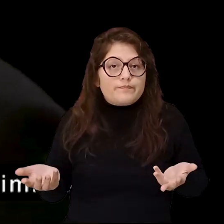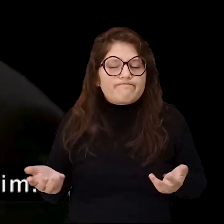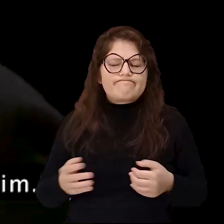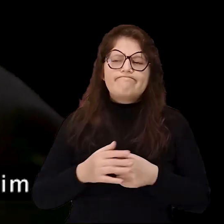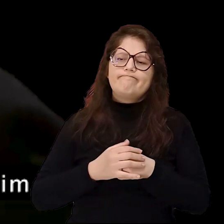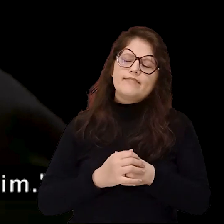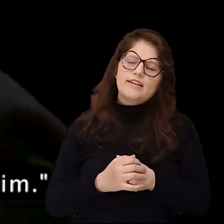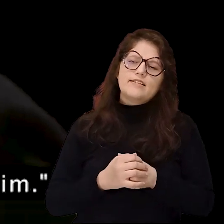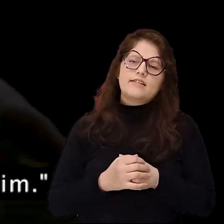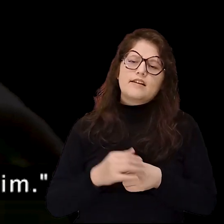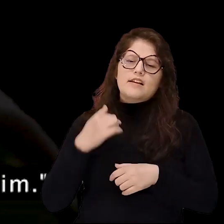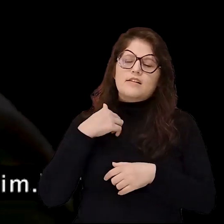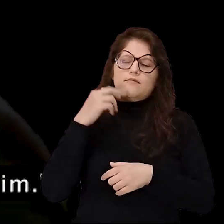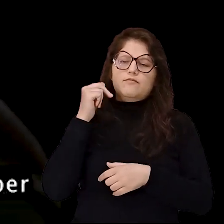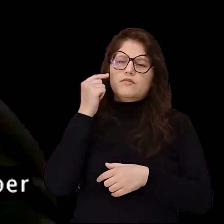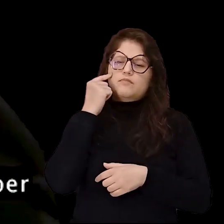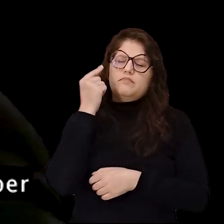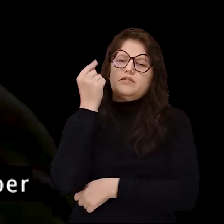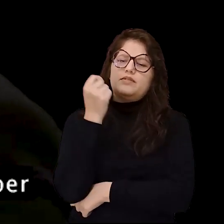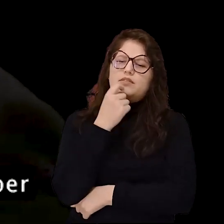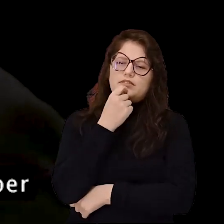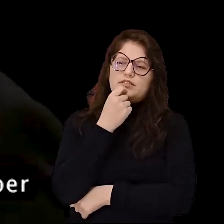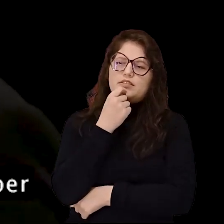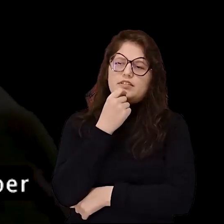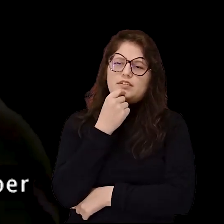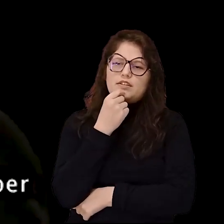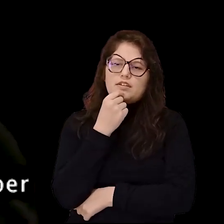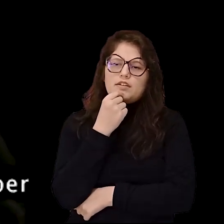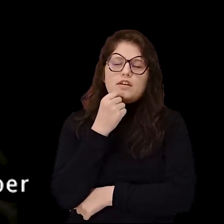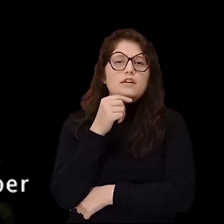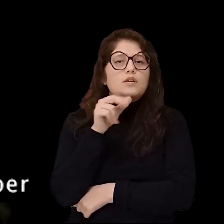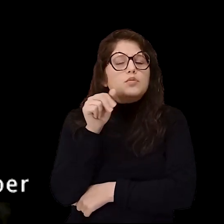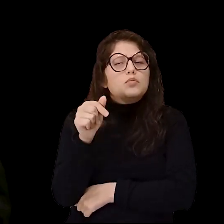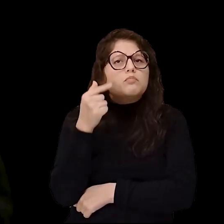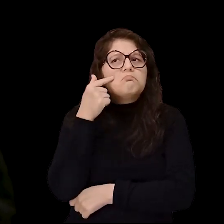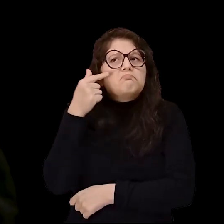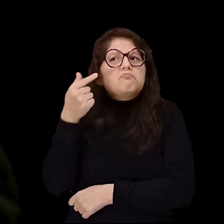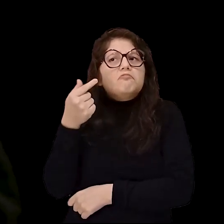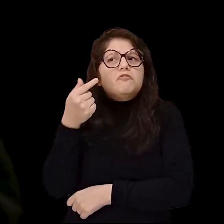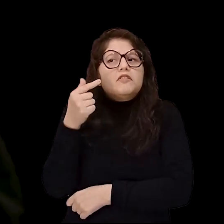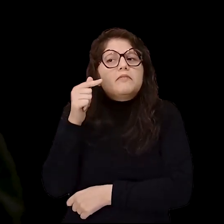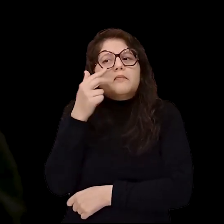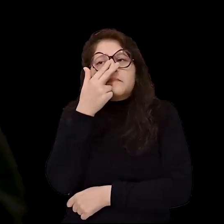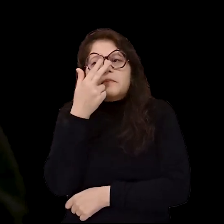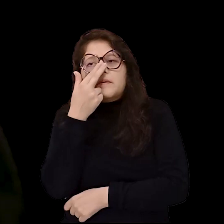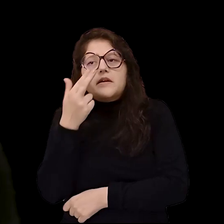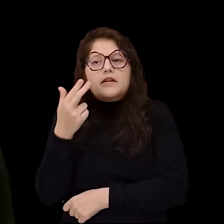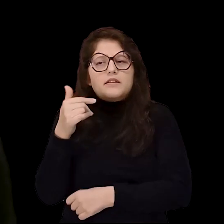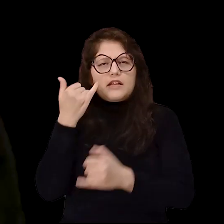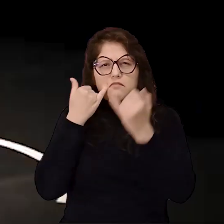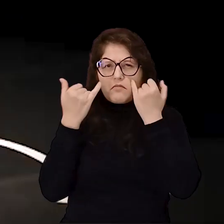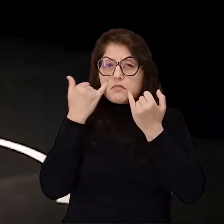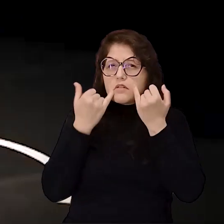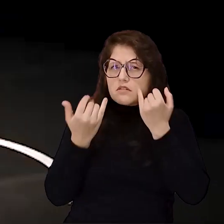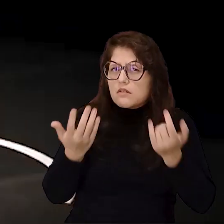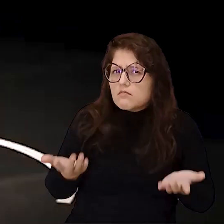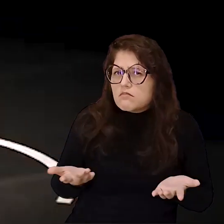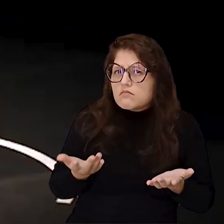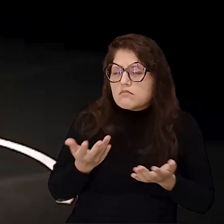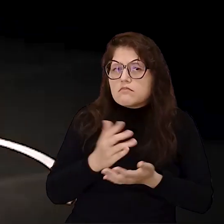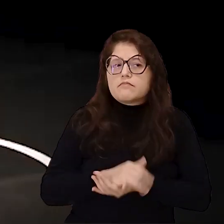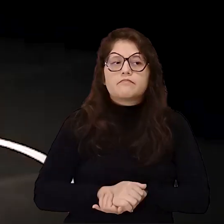She said, I've never even heard of anything like it. And I said, the fact that you've never heard of it is an indication that it is news.